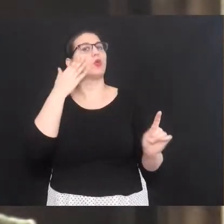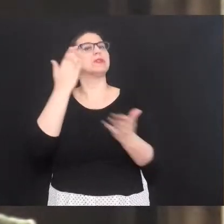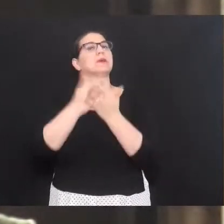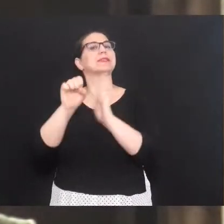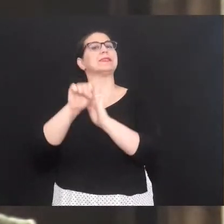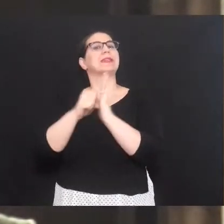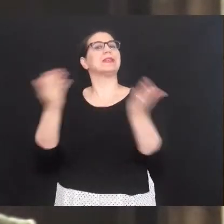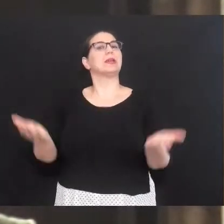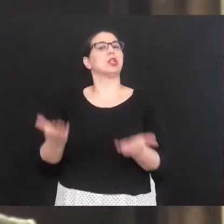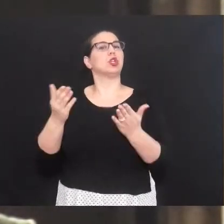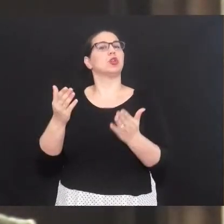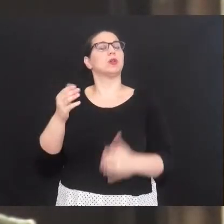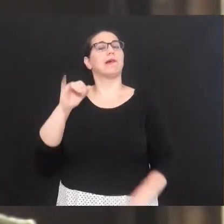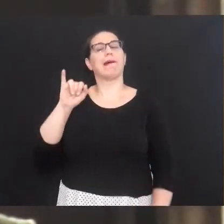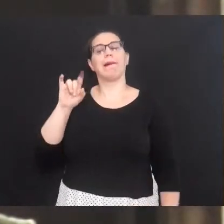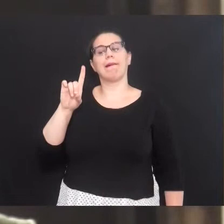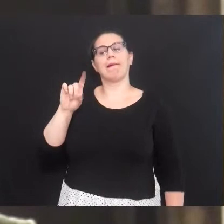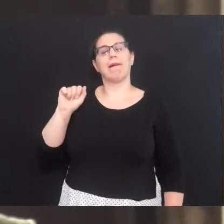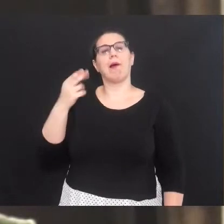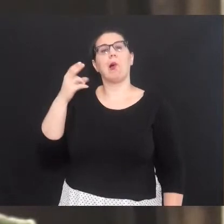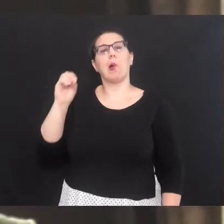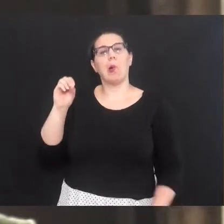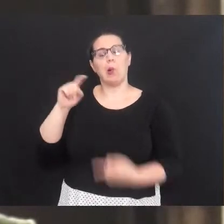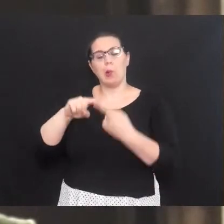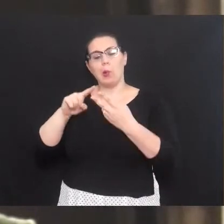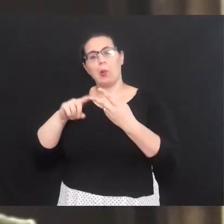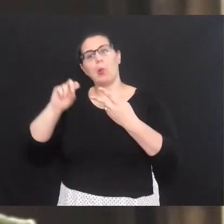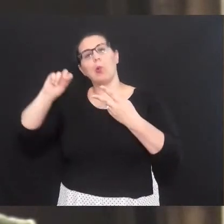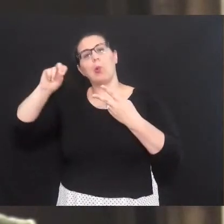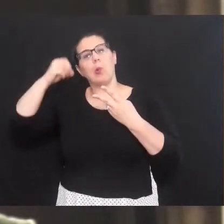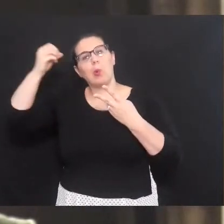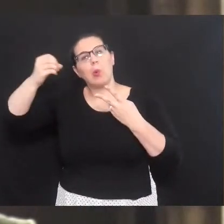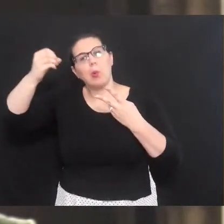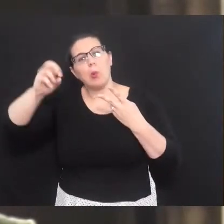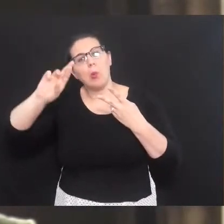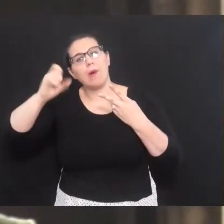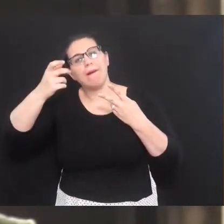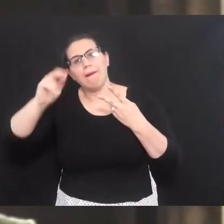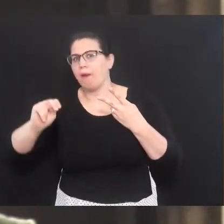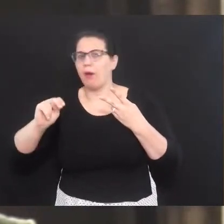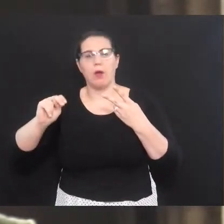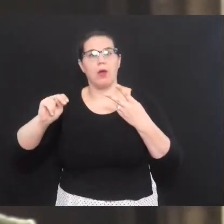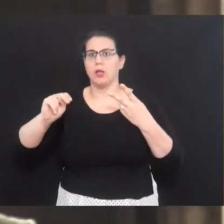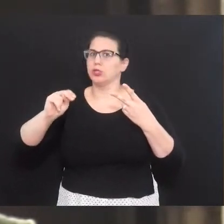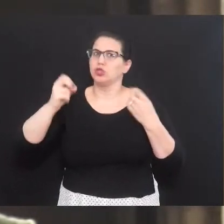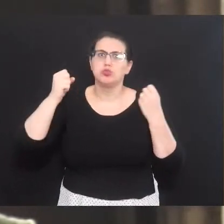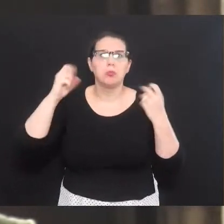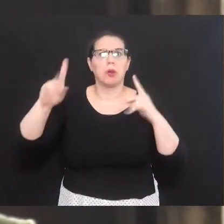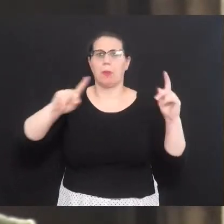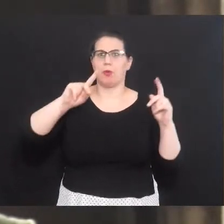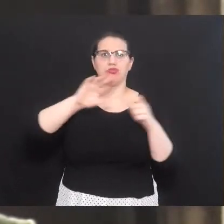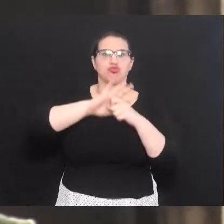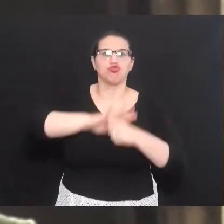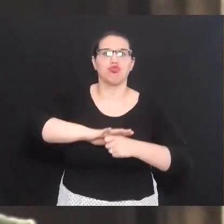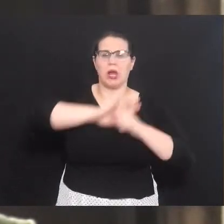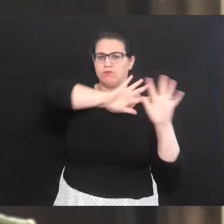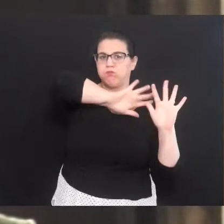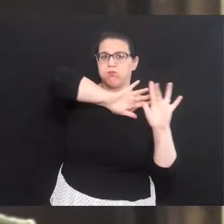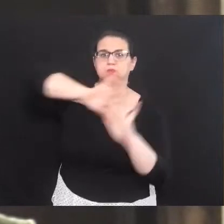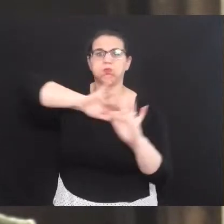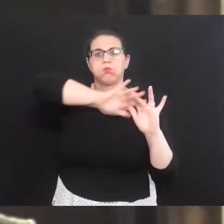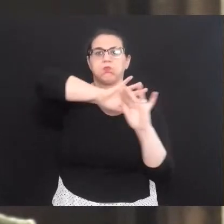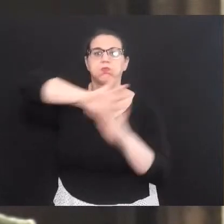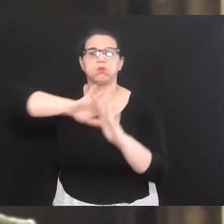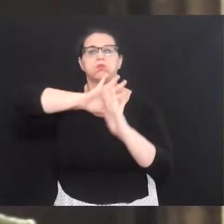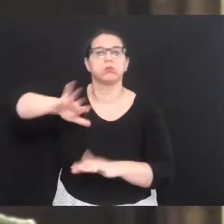and Oregon are currently seeing such stress on their hospital systems that they are starting to do some care rationing in parts of